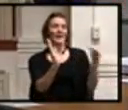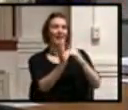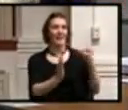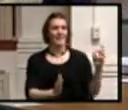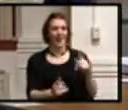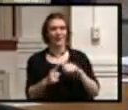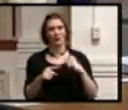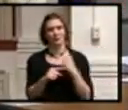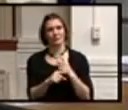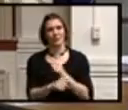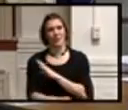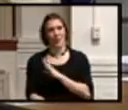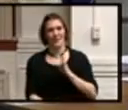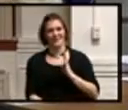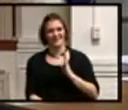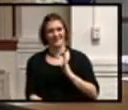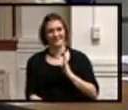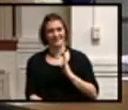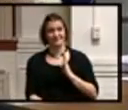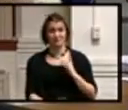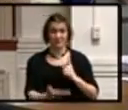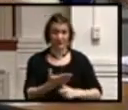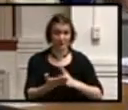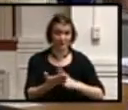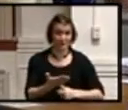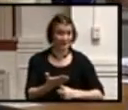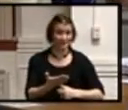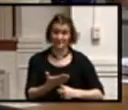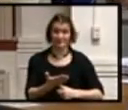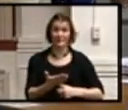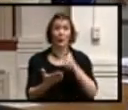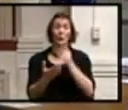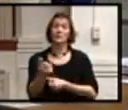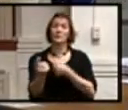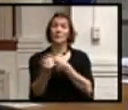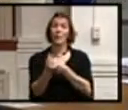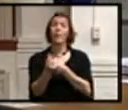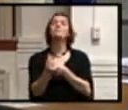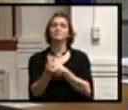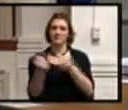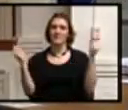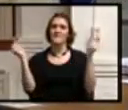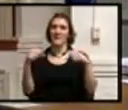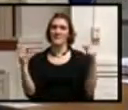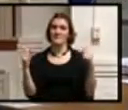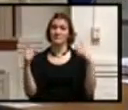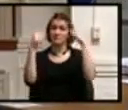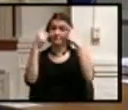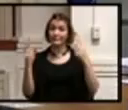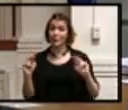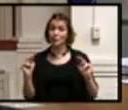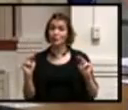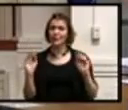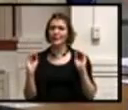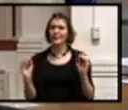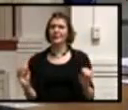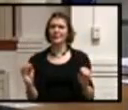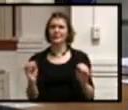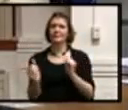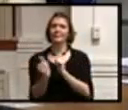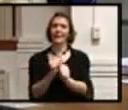Yes. Is there any discussion? Here and then, all those in favor, please say aye. Aye. Aye. Anybody opposed or abstaining? That